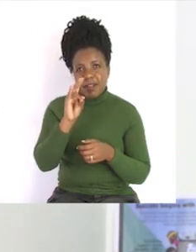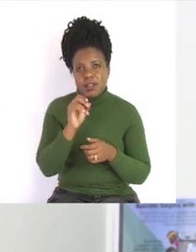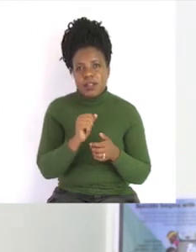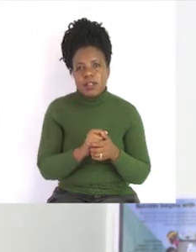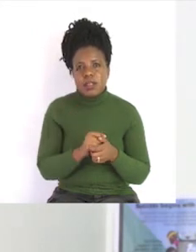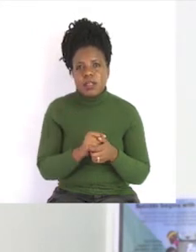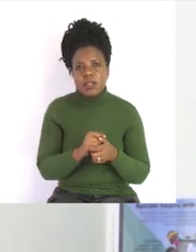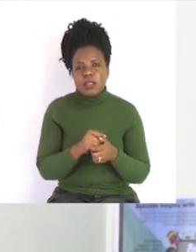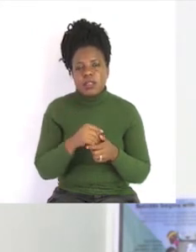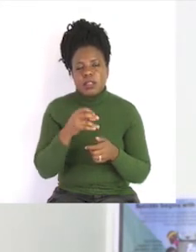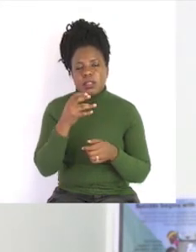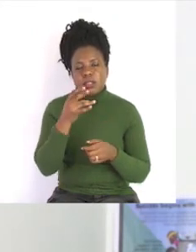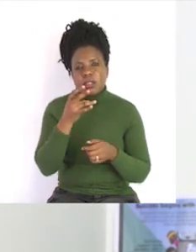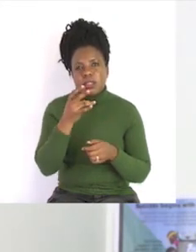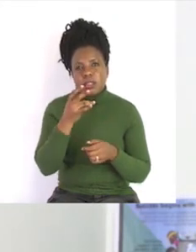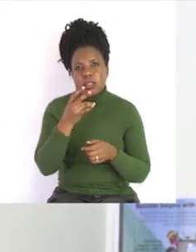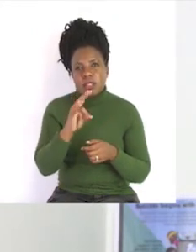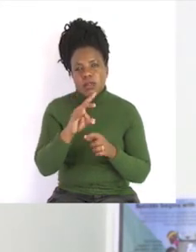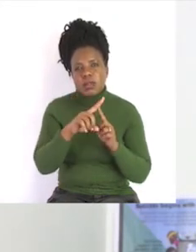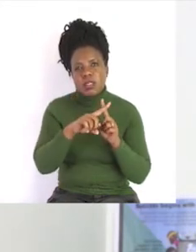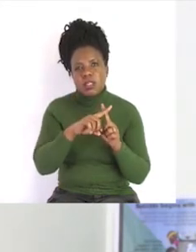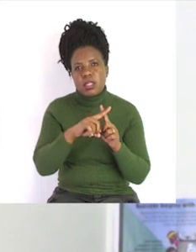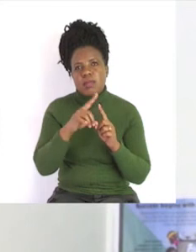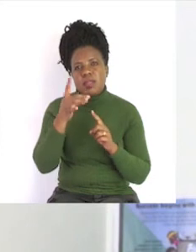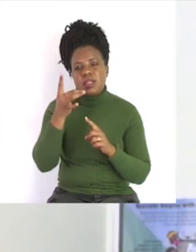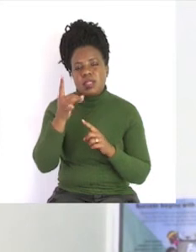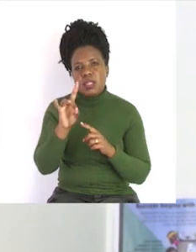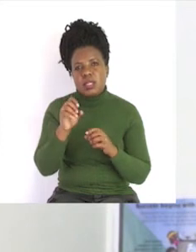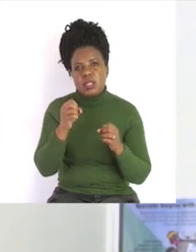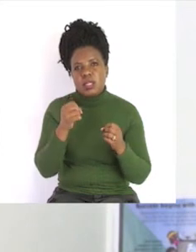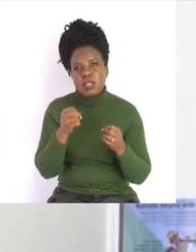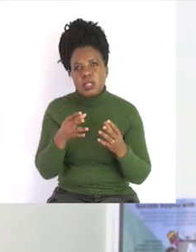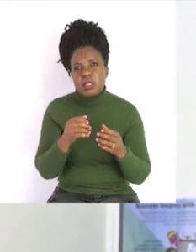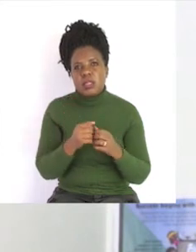Then I will then say 7 times 8 will give me